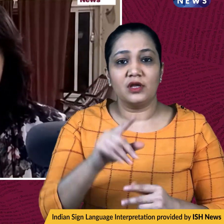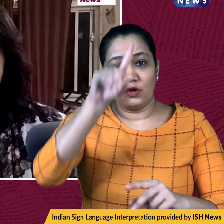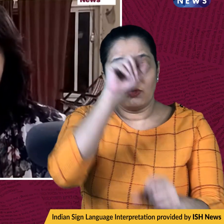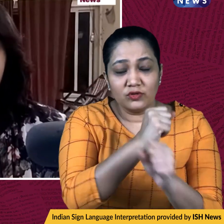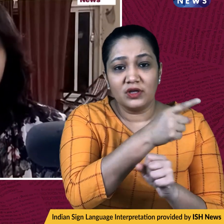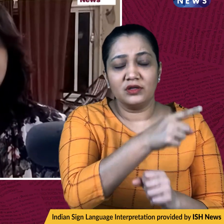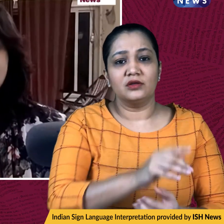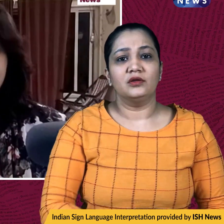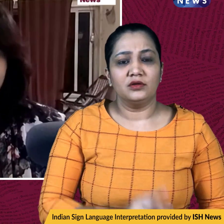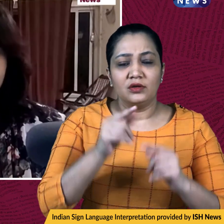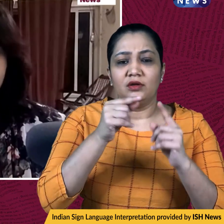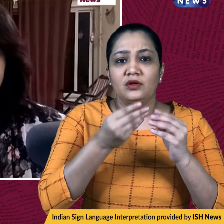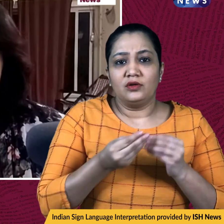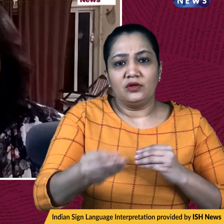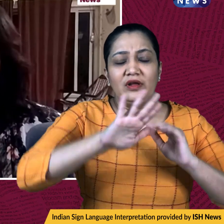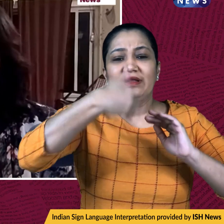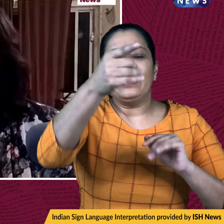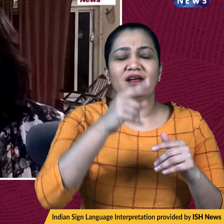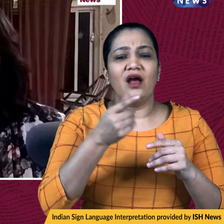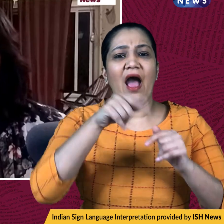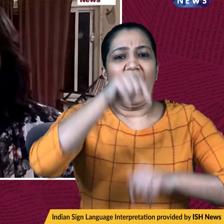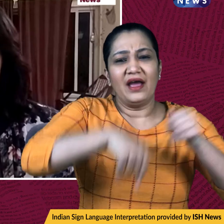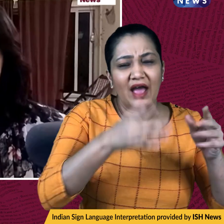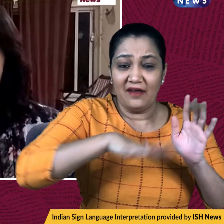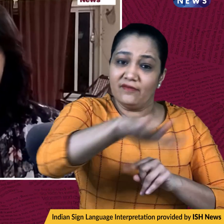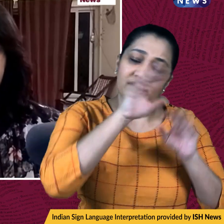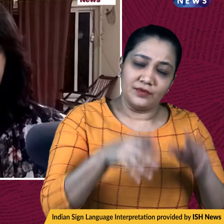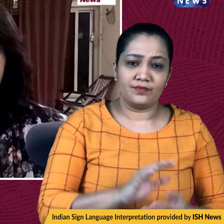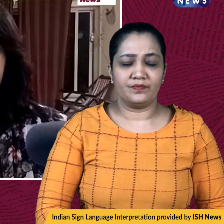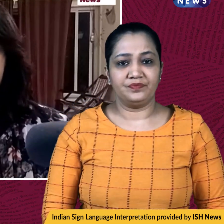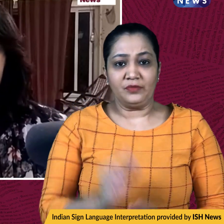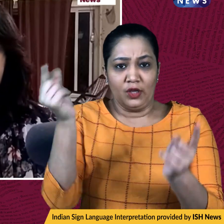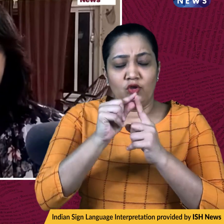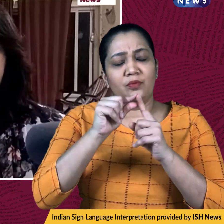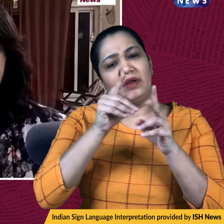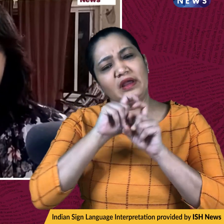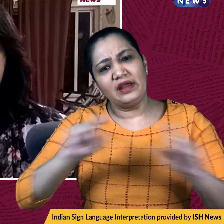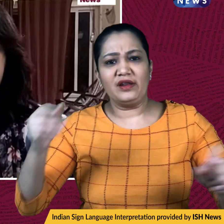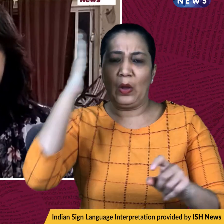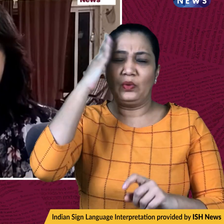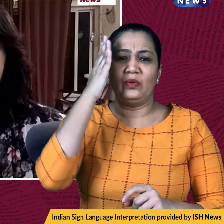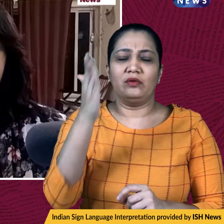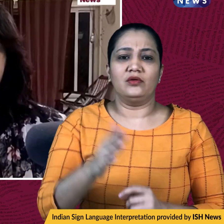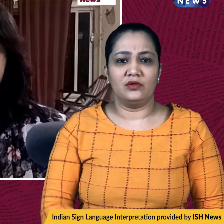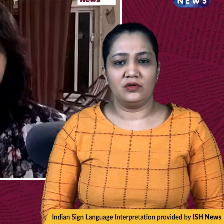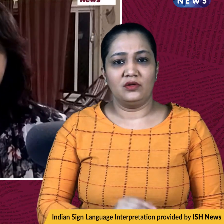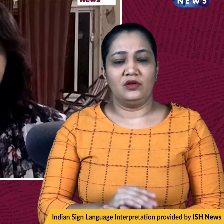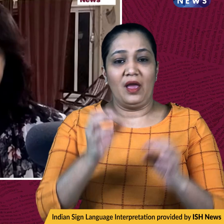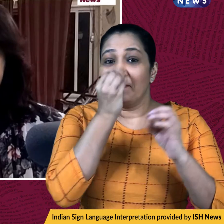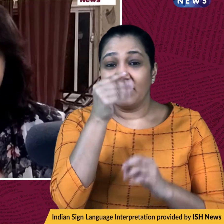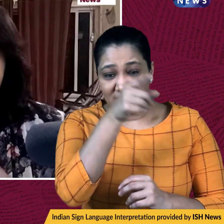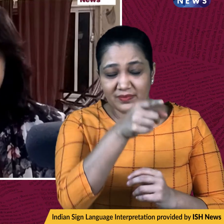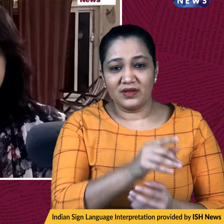in Gujarat assembly polls due later this year. He also claimed that the people of Uttar Pradesh have already given their verdict and the Bharatiya